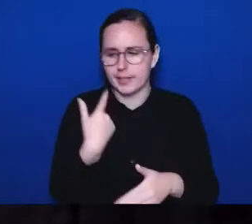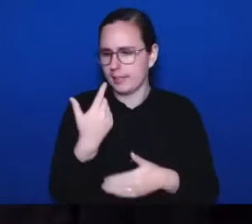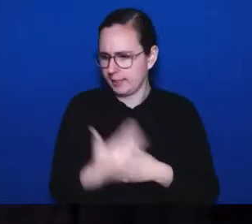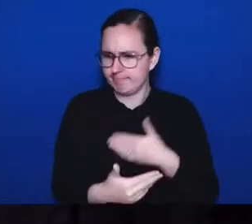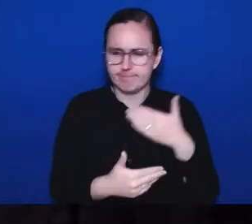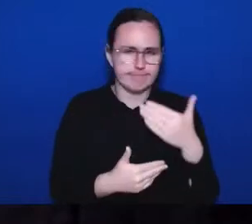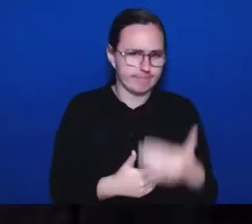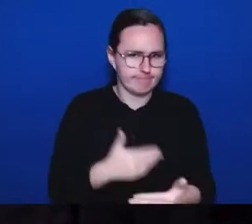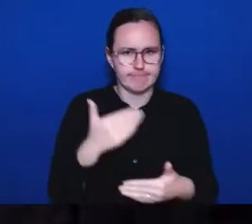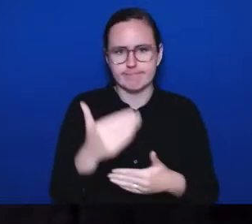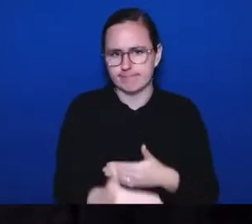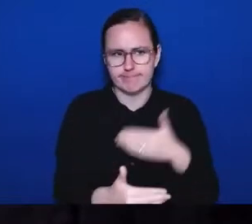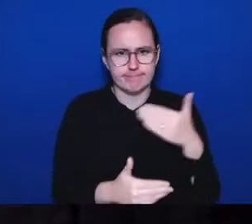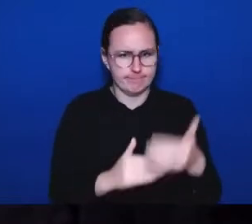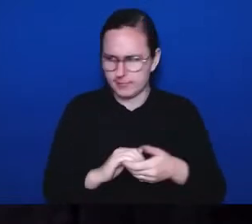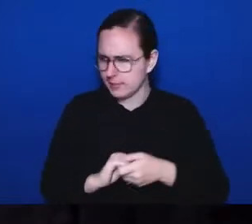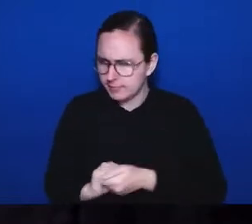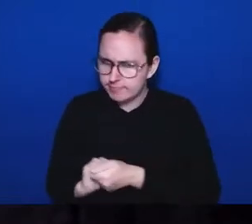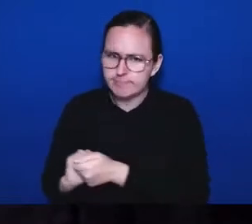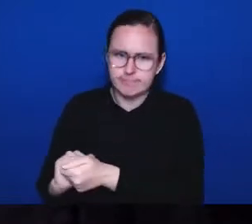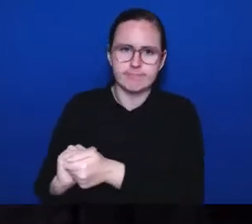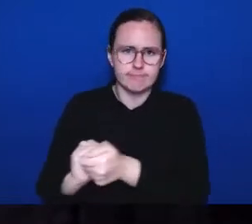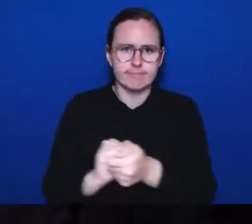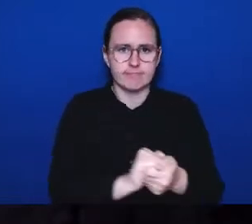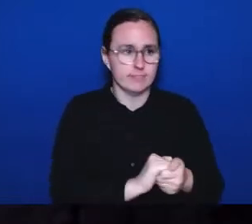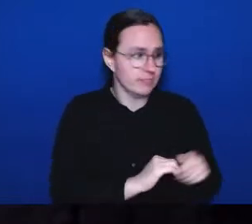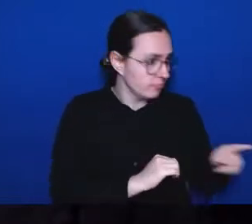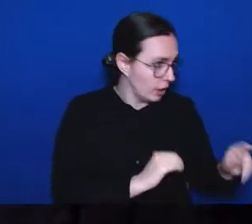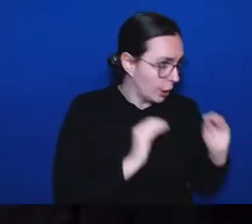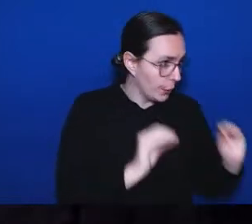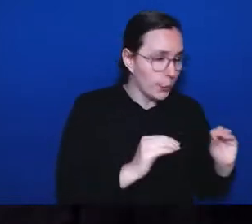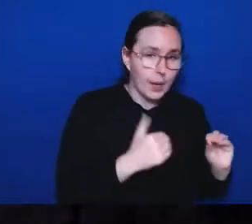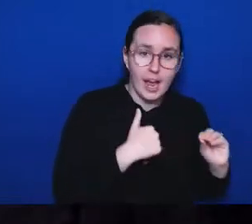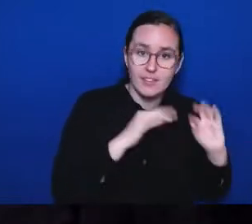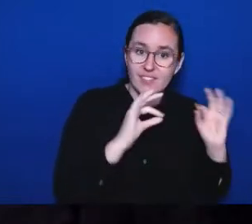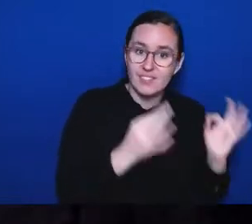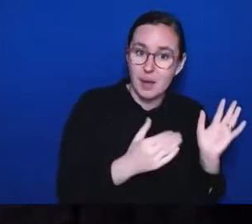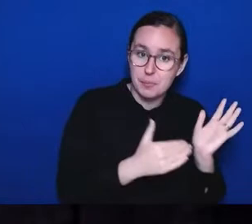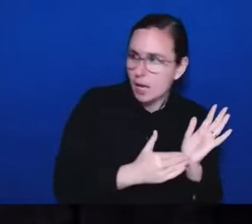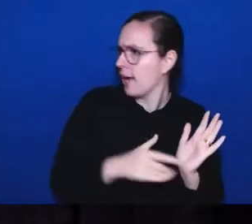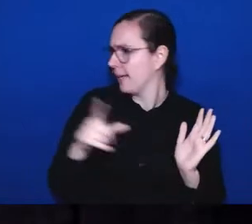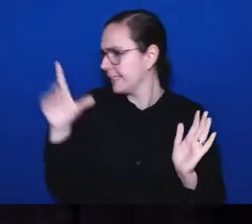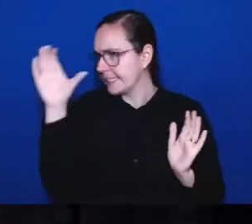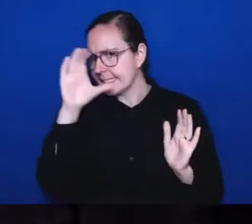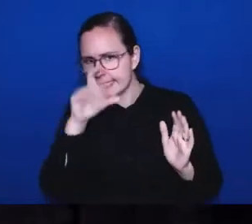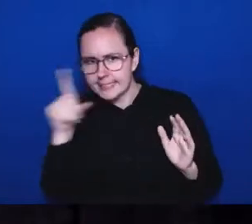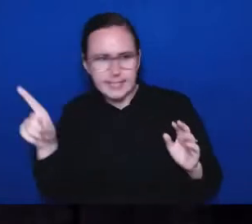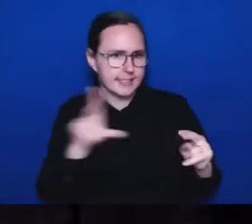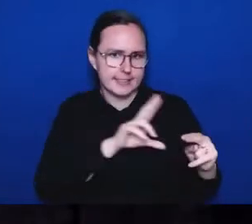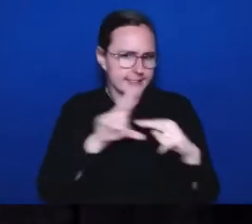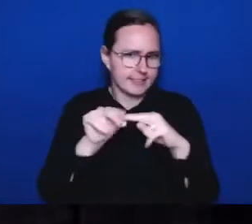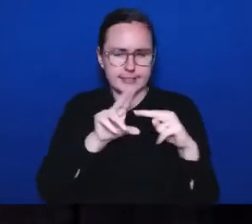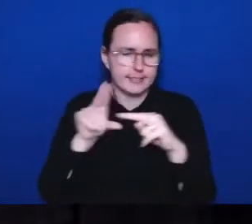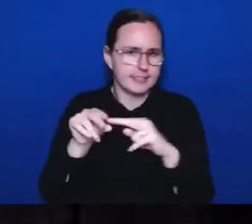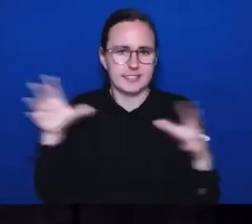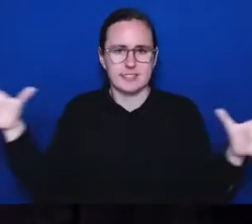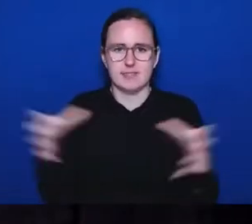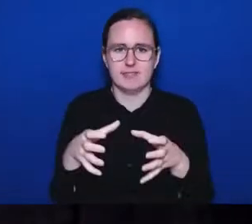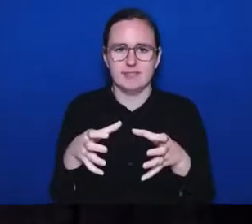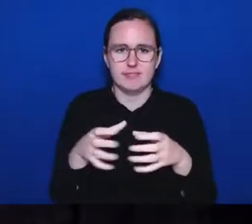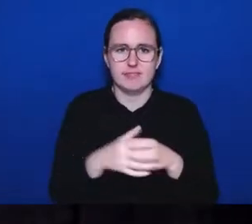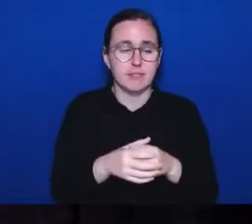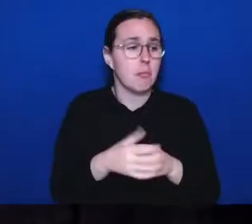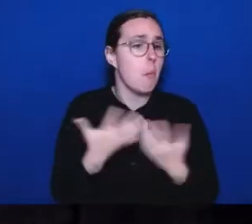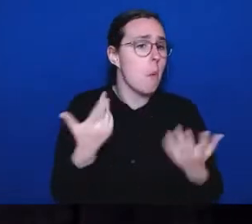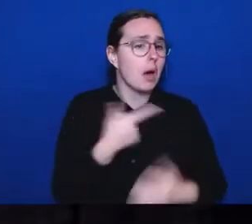improve access for those who are unattached, those who need episodic care, and those who are already attached to get better care and better